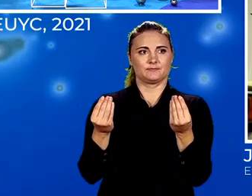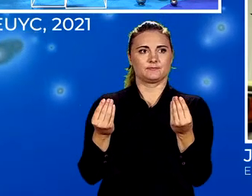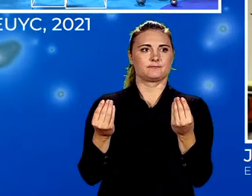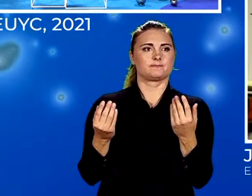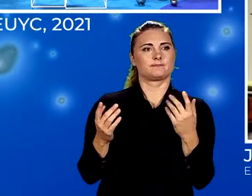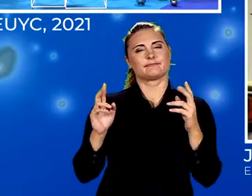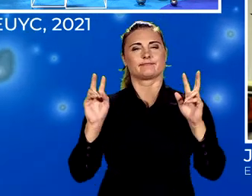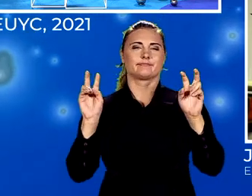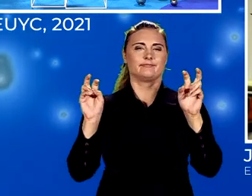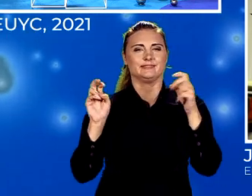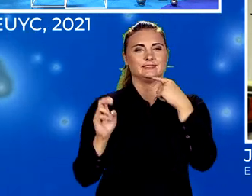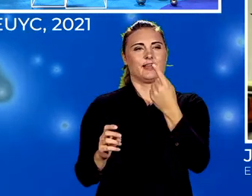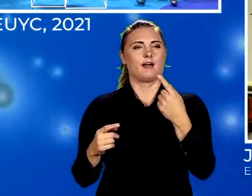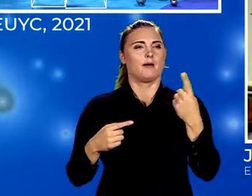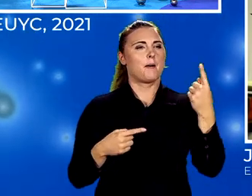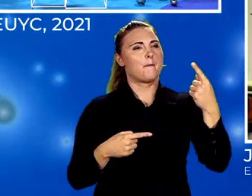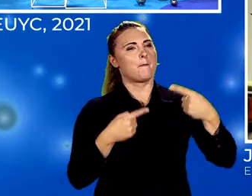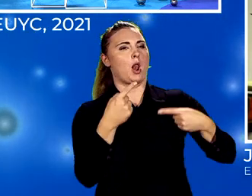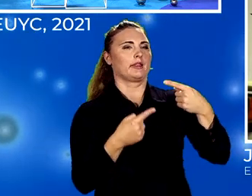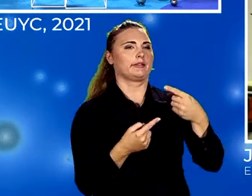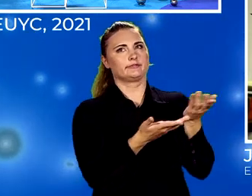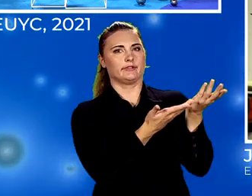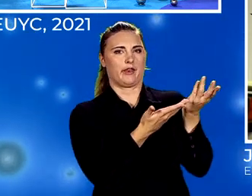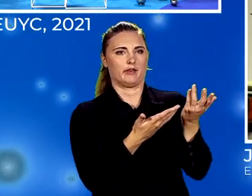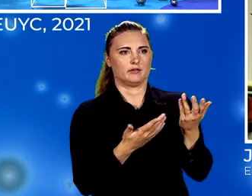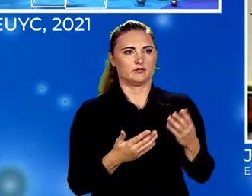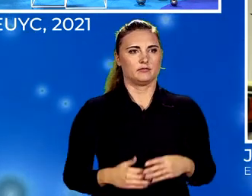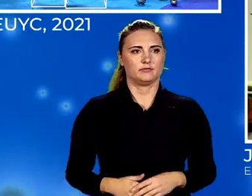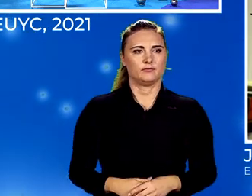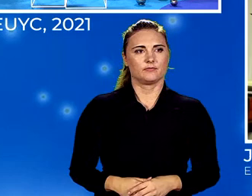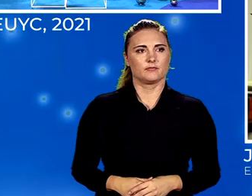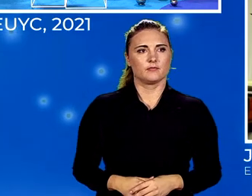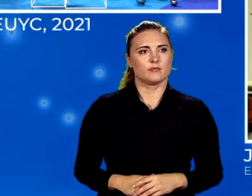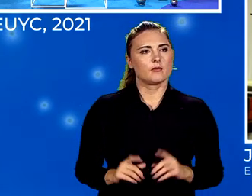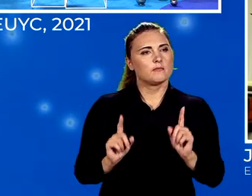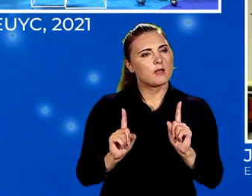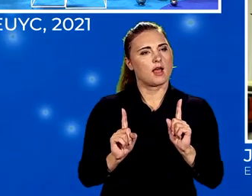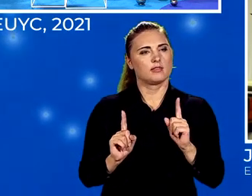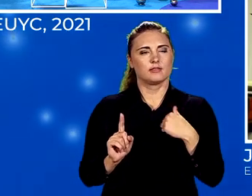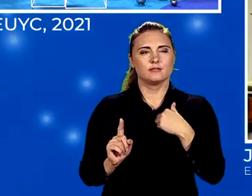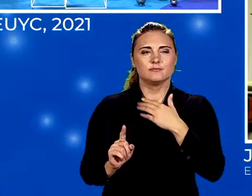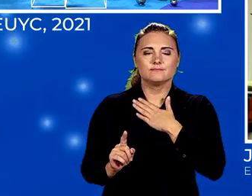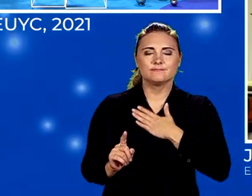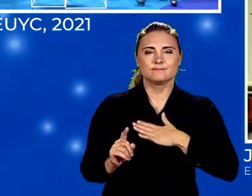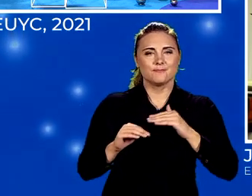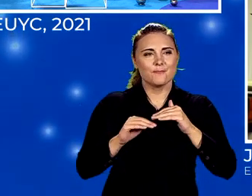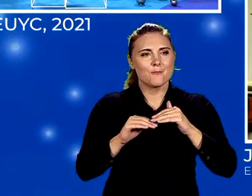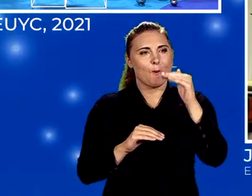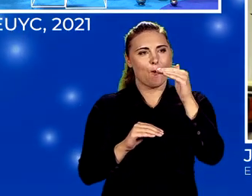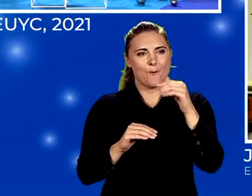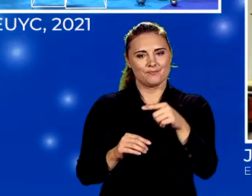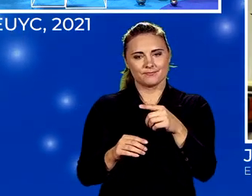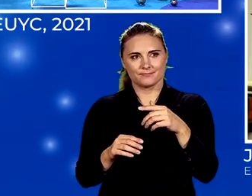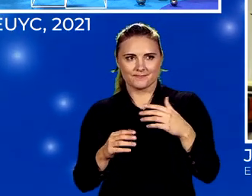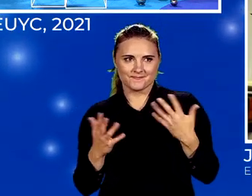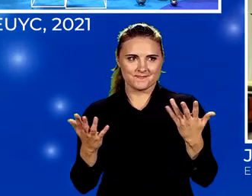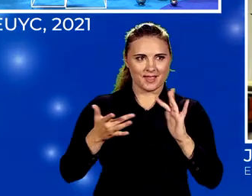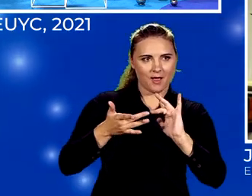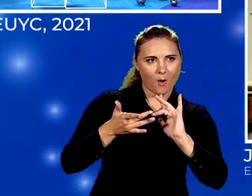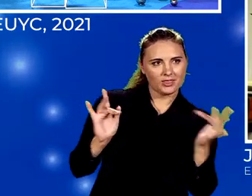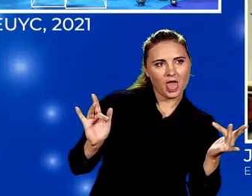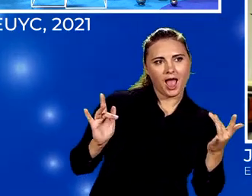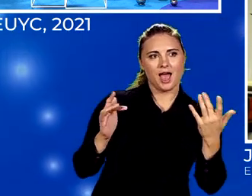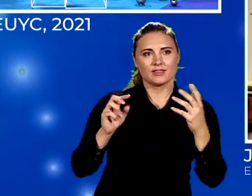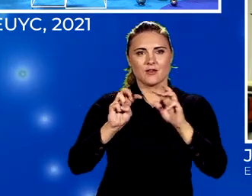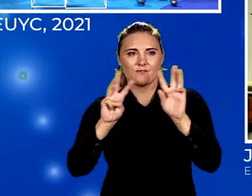traditional forms of democracy, such as elections, but we choose new political movements over more established political